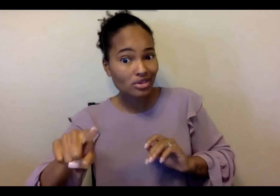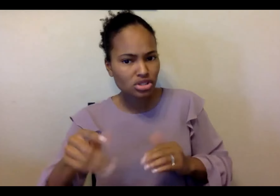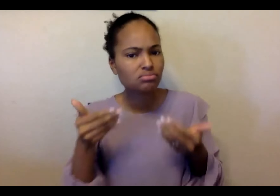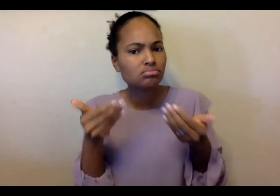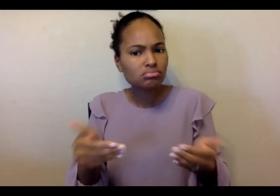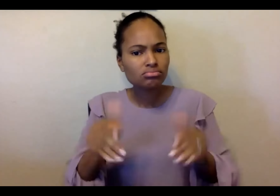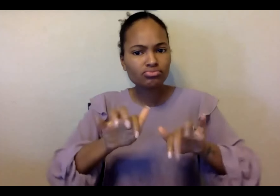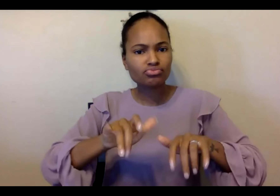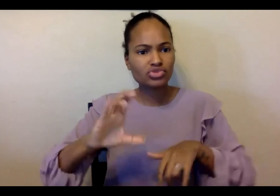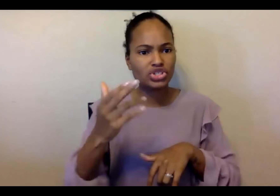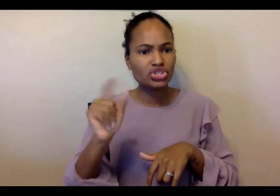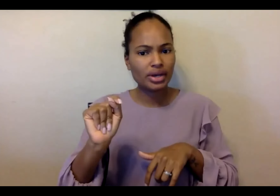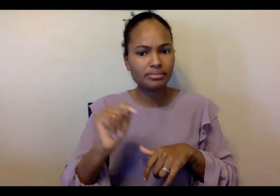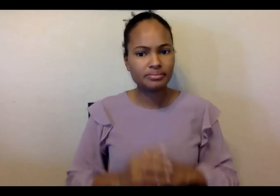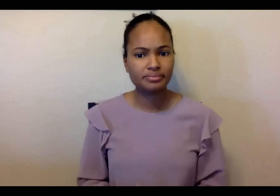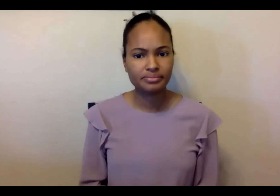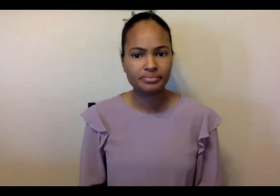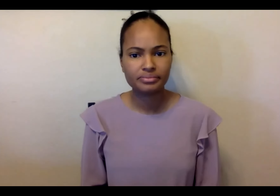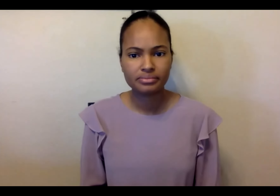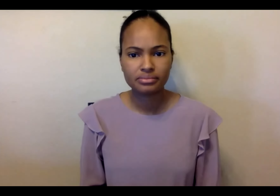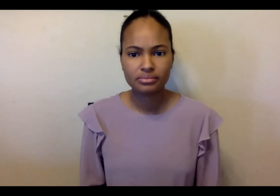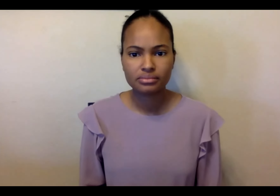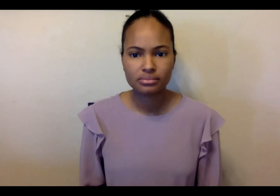And sorry for the technical difficulties.